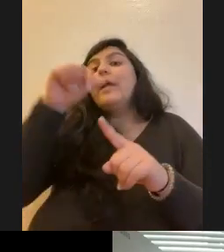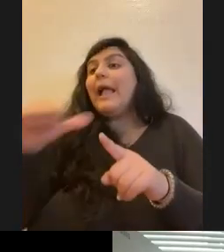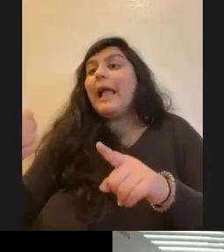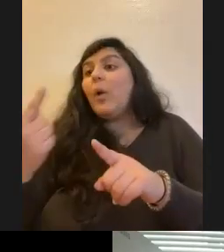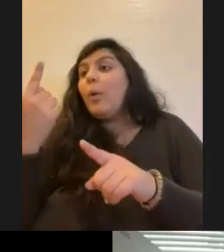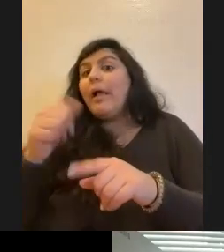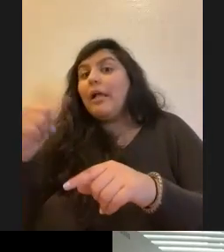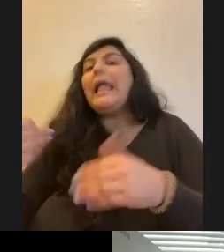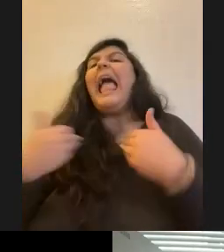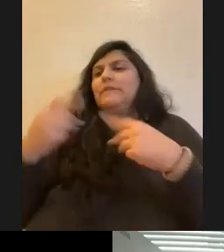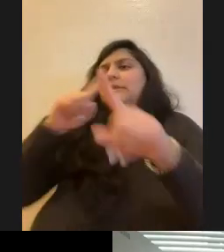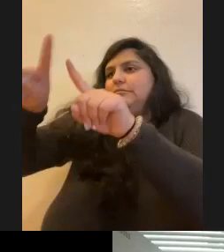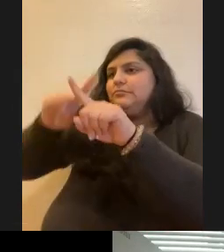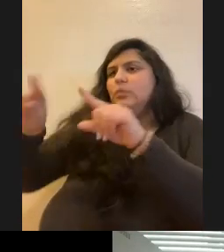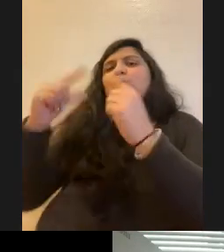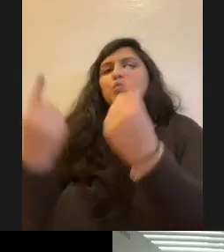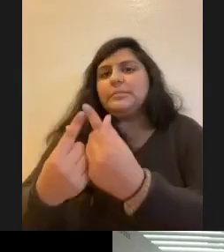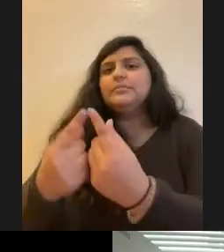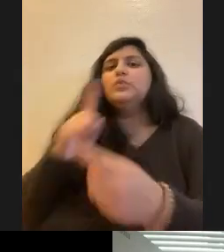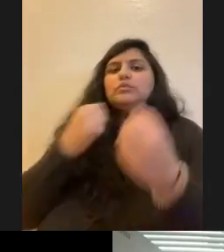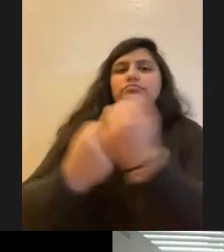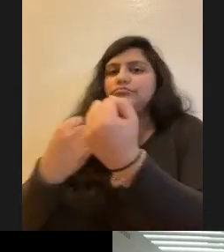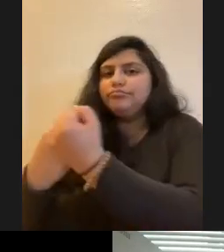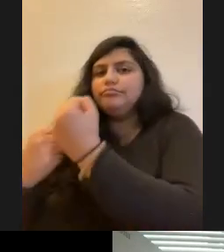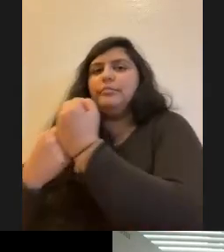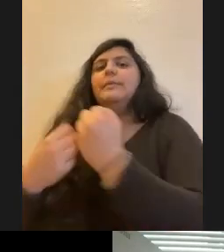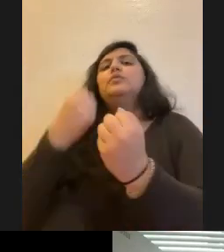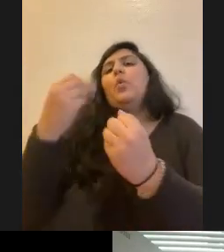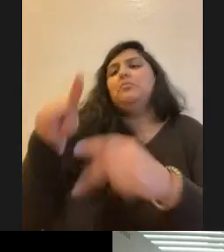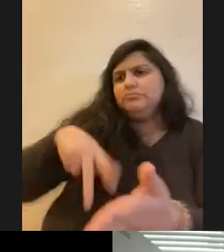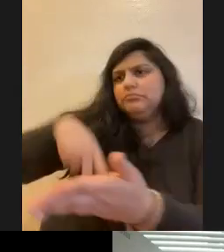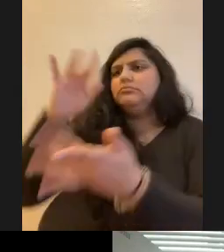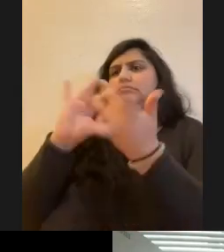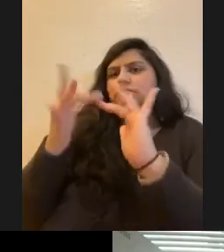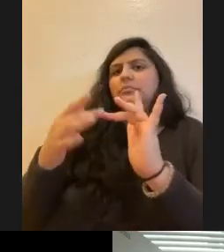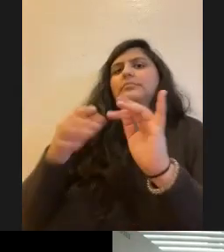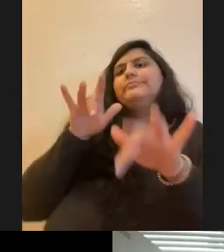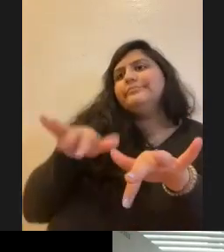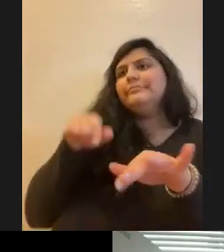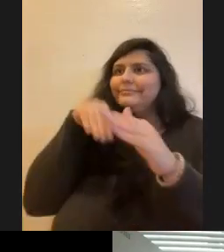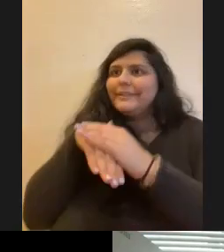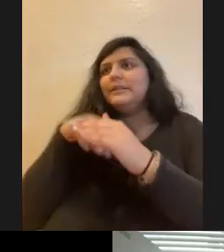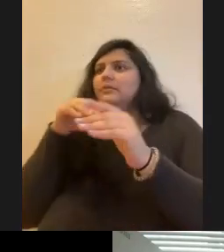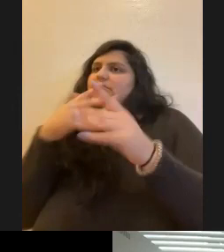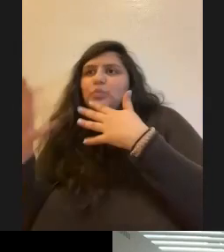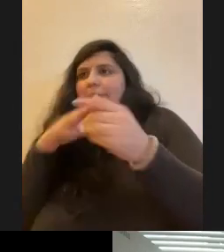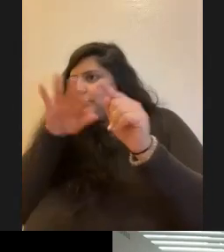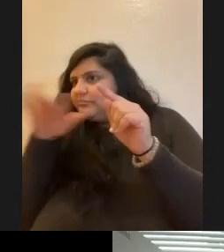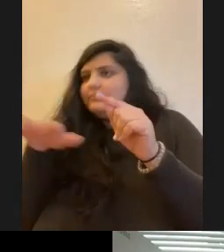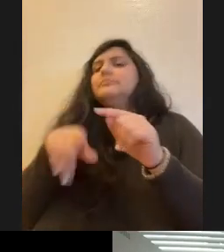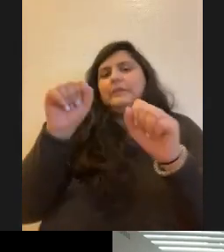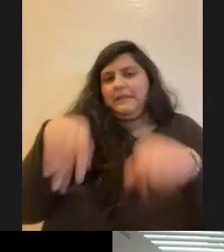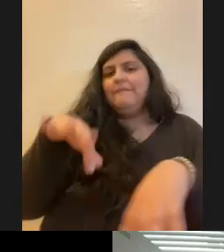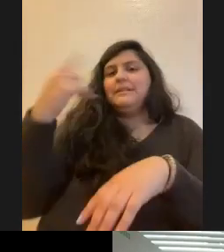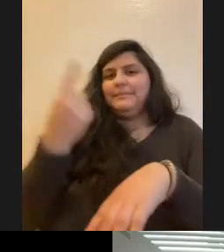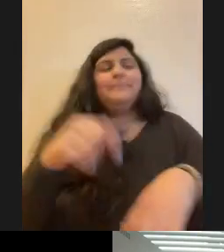bunch of affinity groups. So if just like look up like this in whatever and you'll find something. Yes.